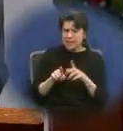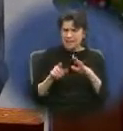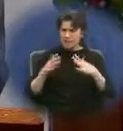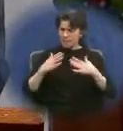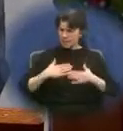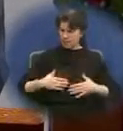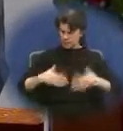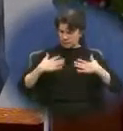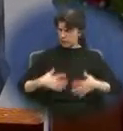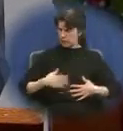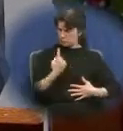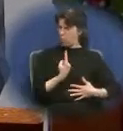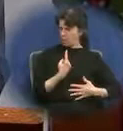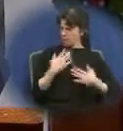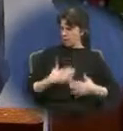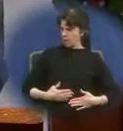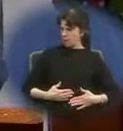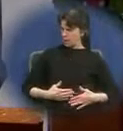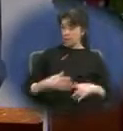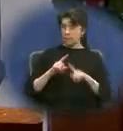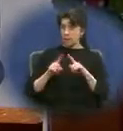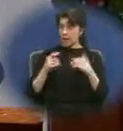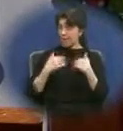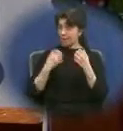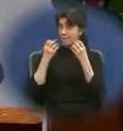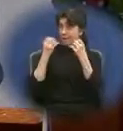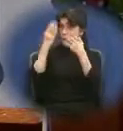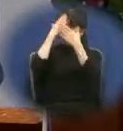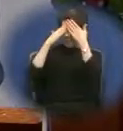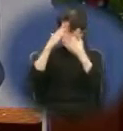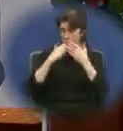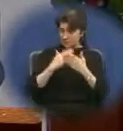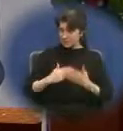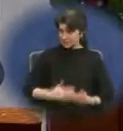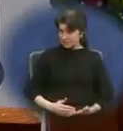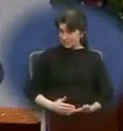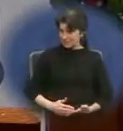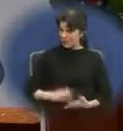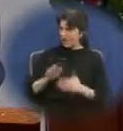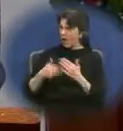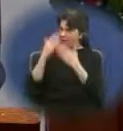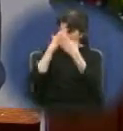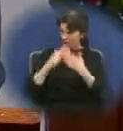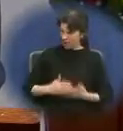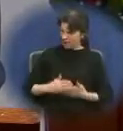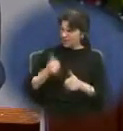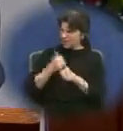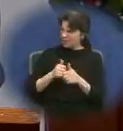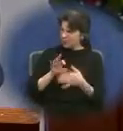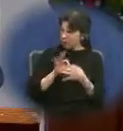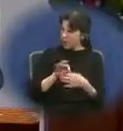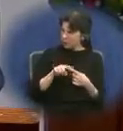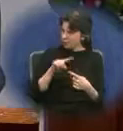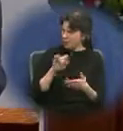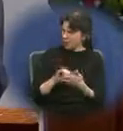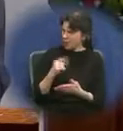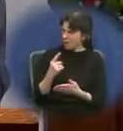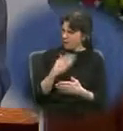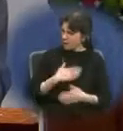parts, and all the parts of the body, though many, are one body, so also